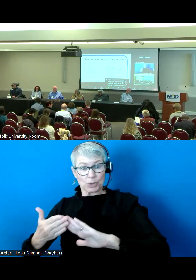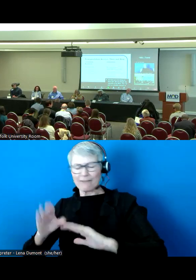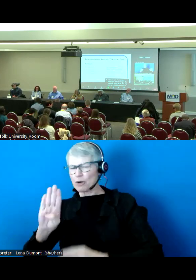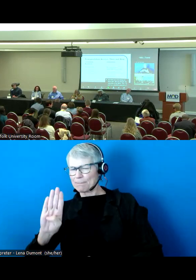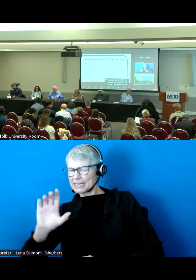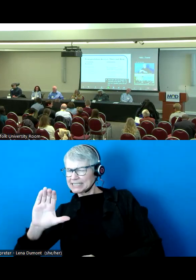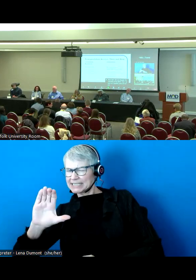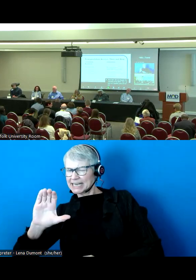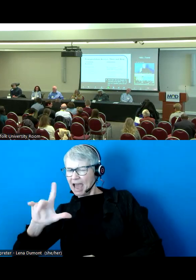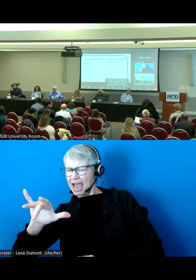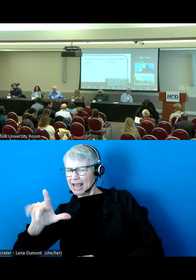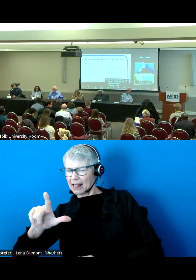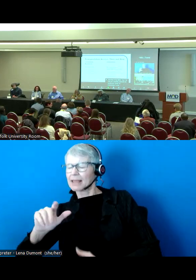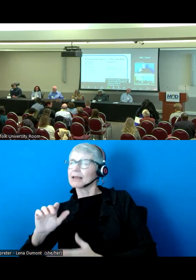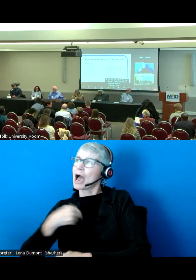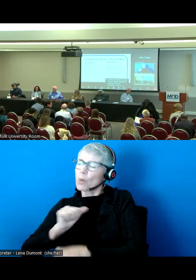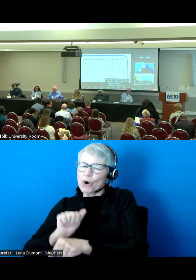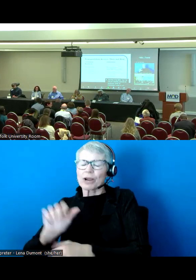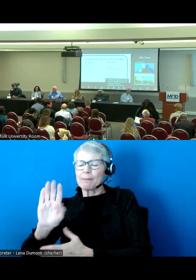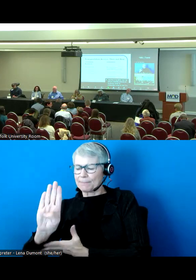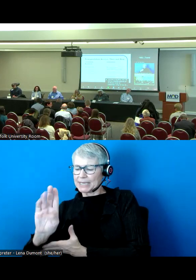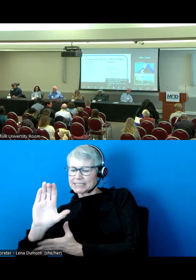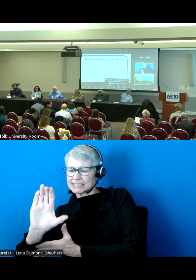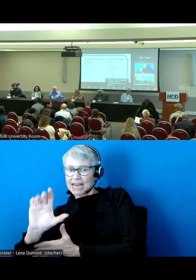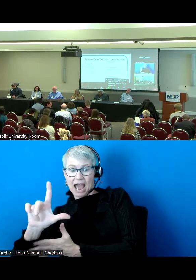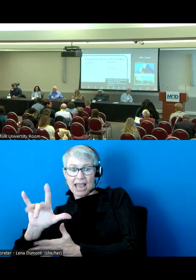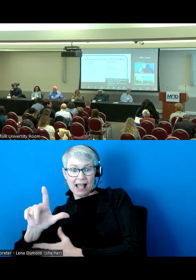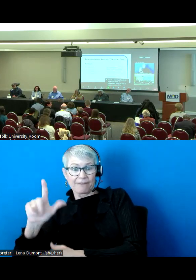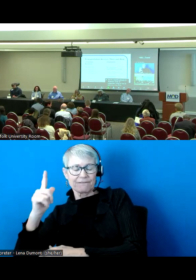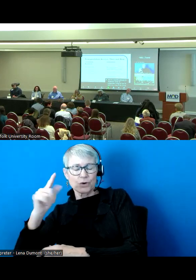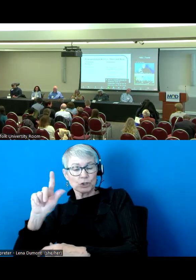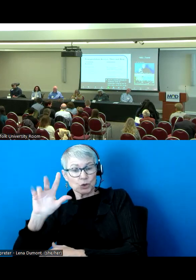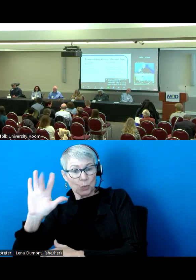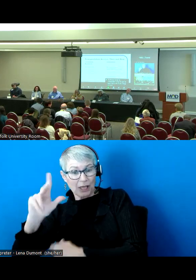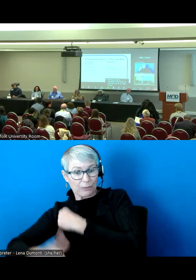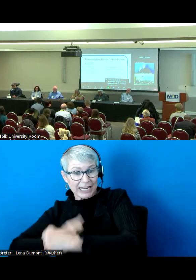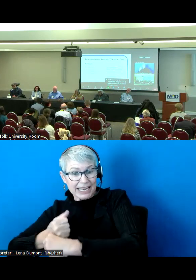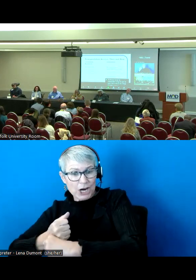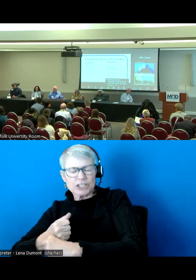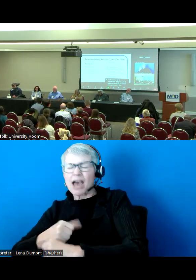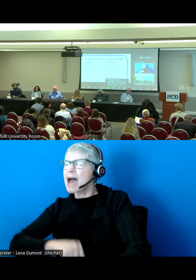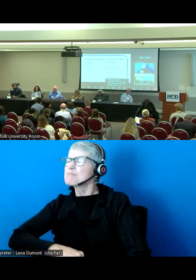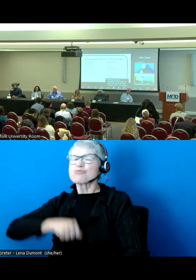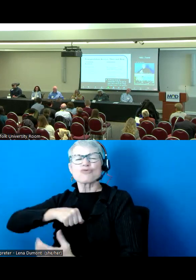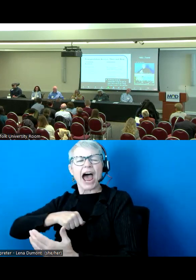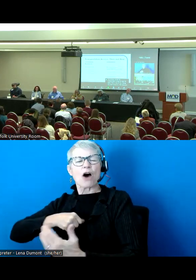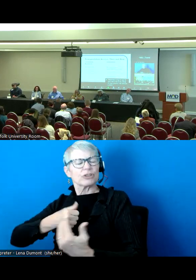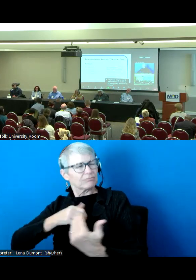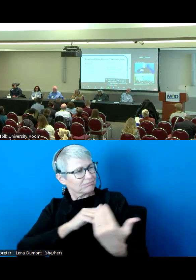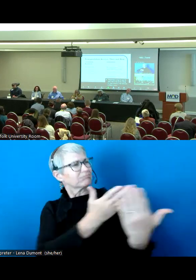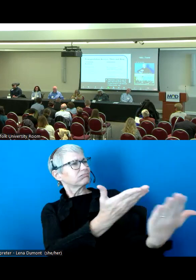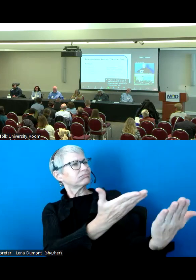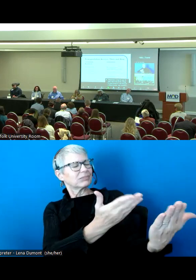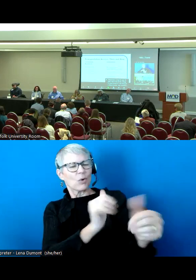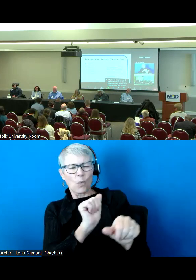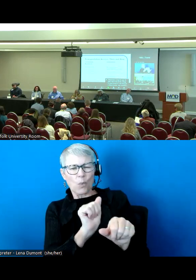over 23 years, that is one of the things I'm most proud of. Not because it affects people with disabilities today,